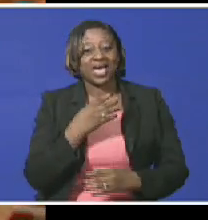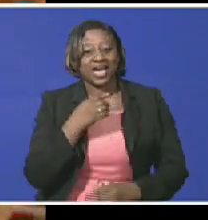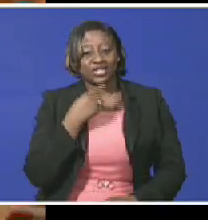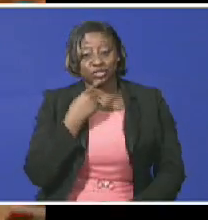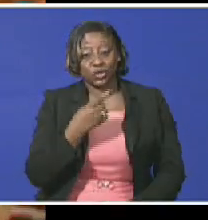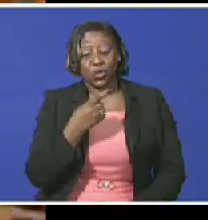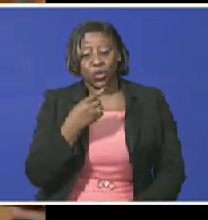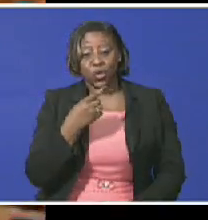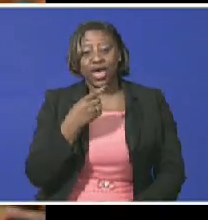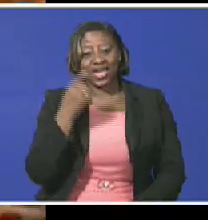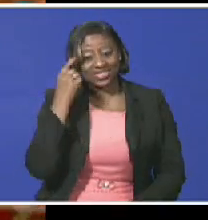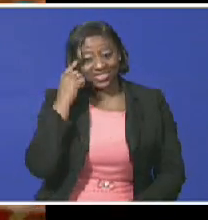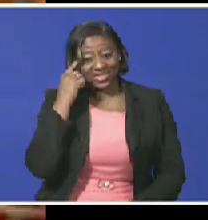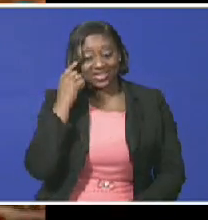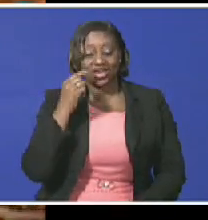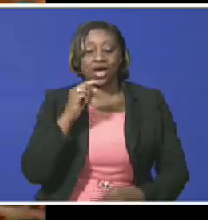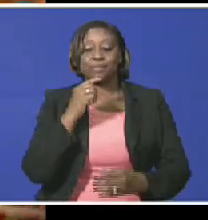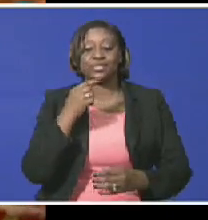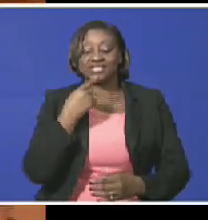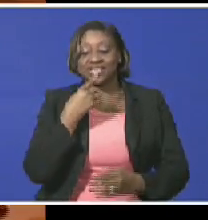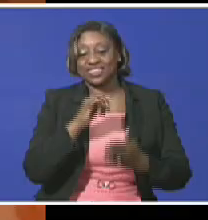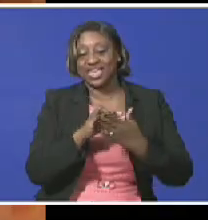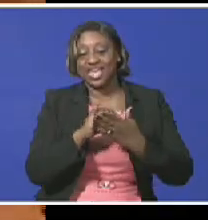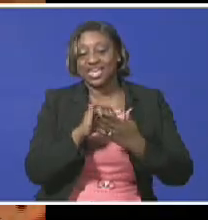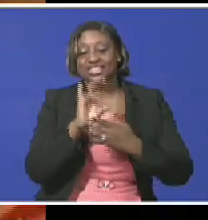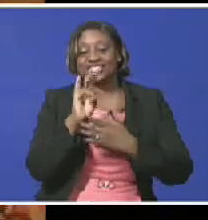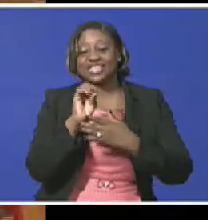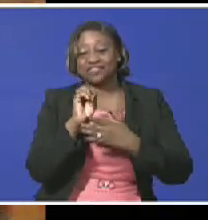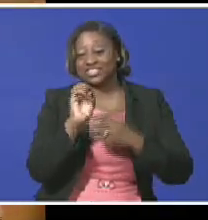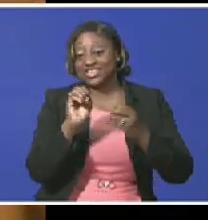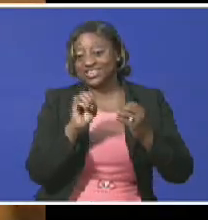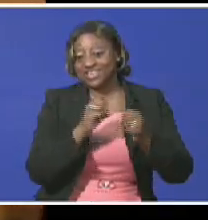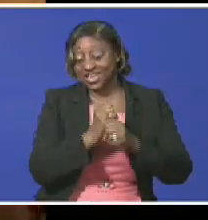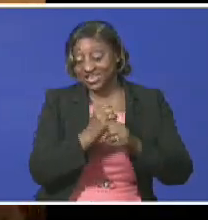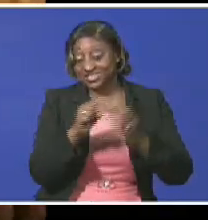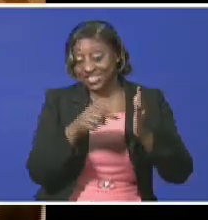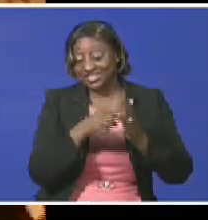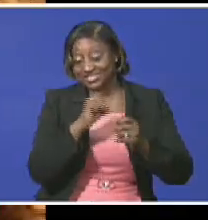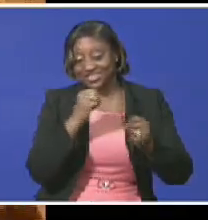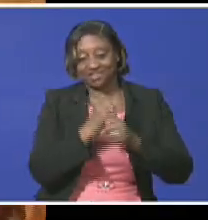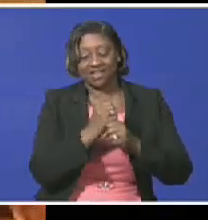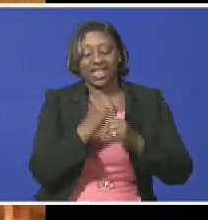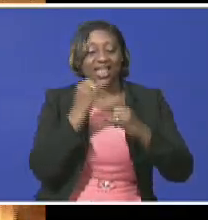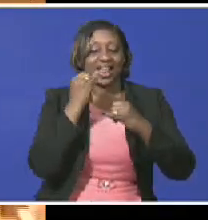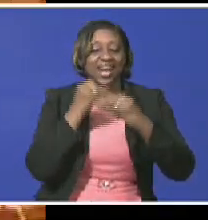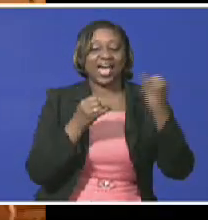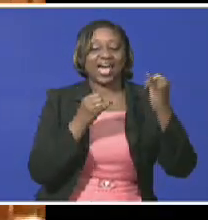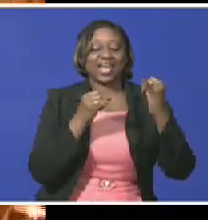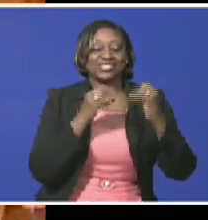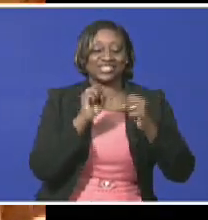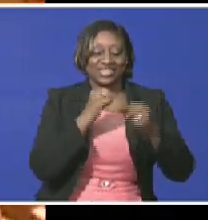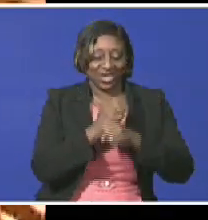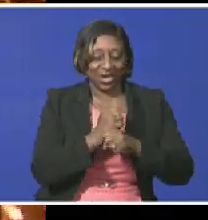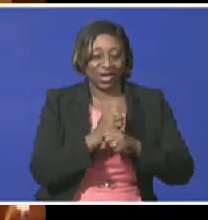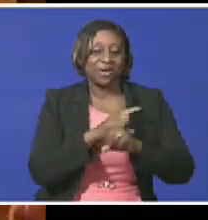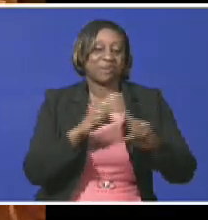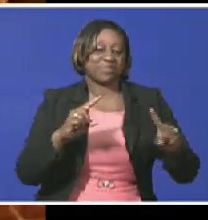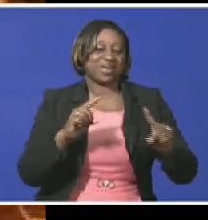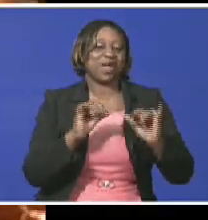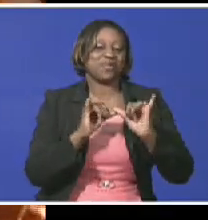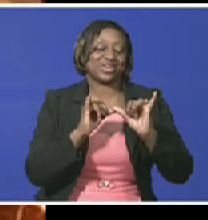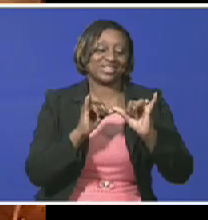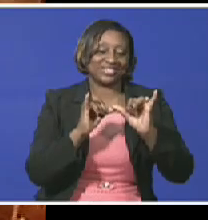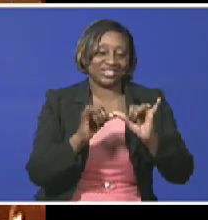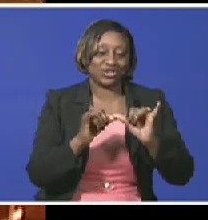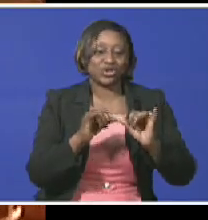them I turned 70 this year and this is gonna be my last year, but I think I'll continue.